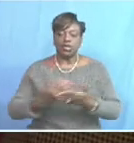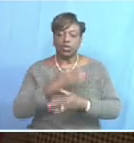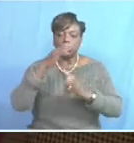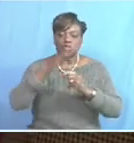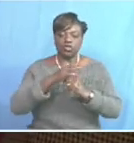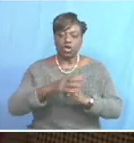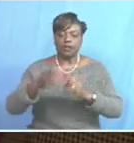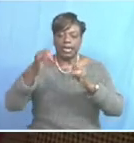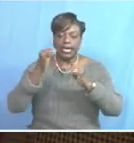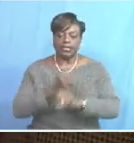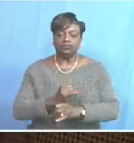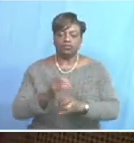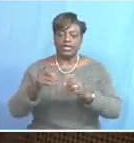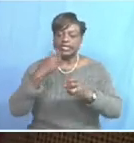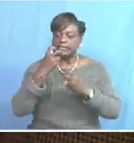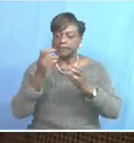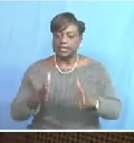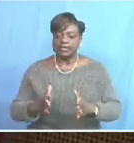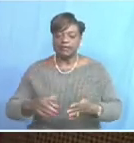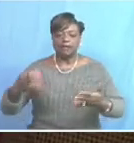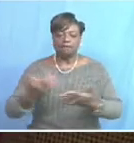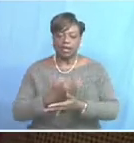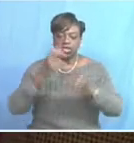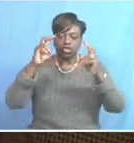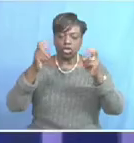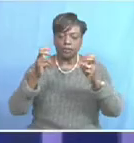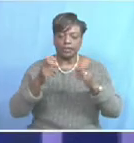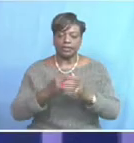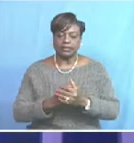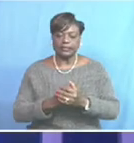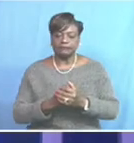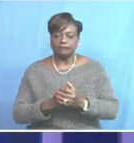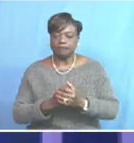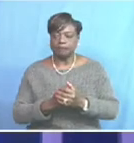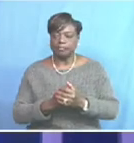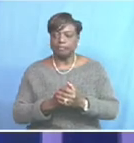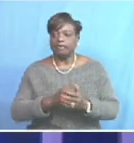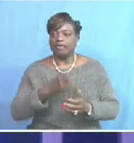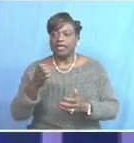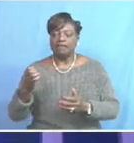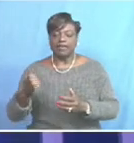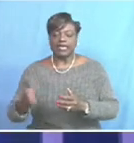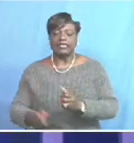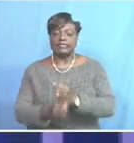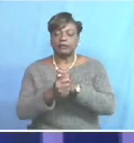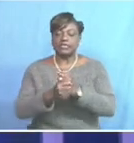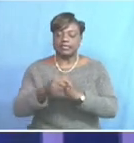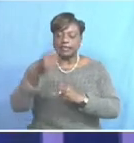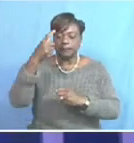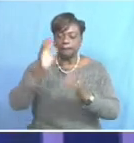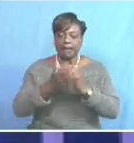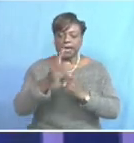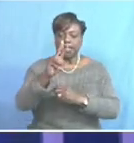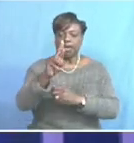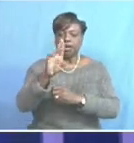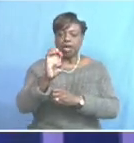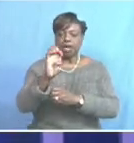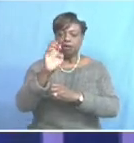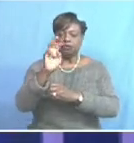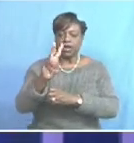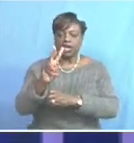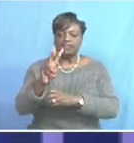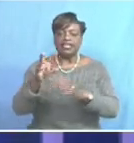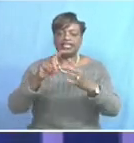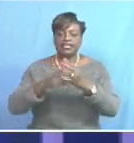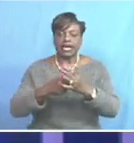industry speakers. We will always have fresh topics. The event, which is sponsored by REV, begins on January 4th and